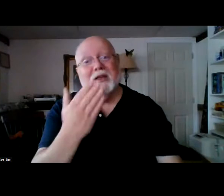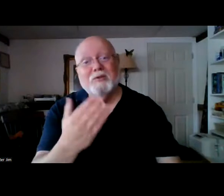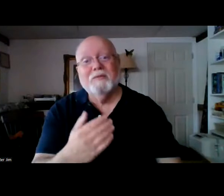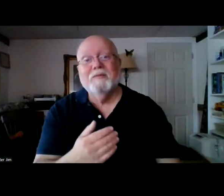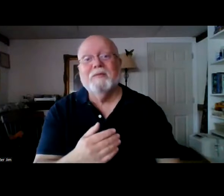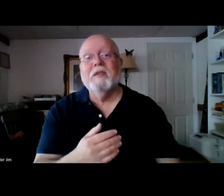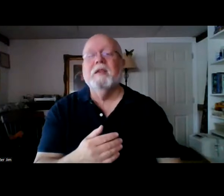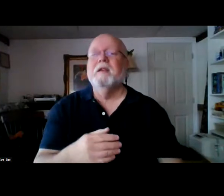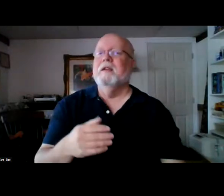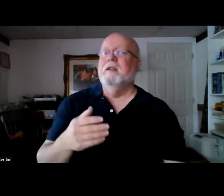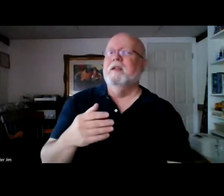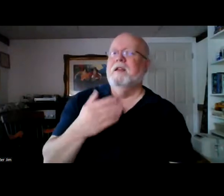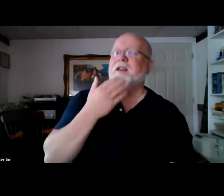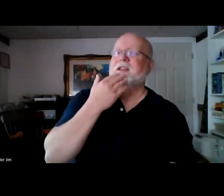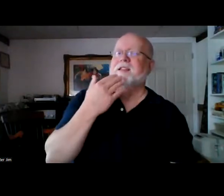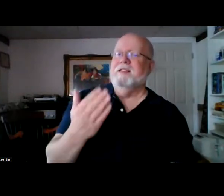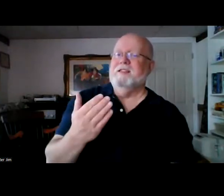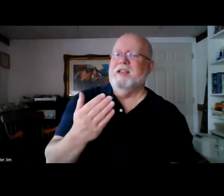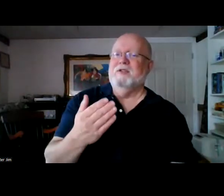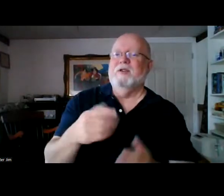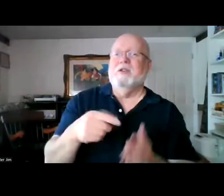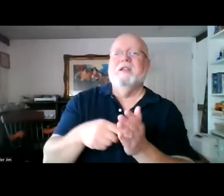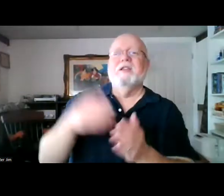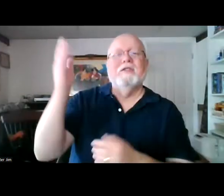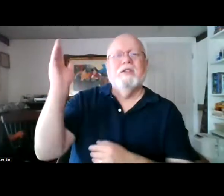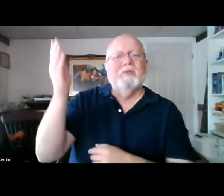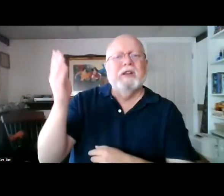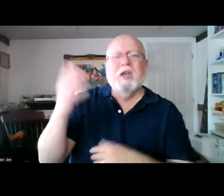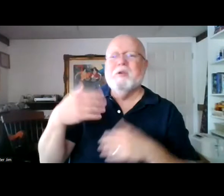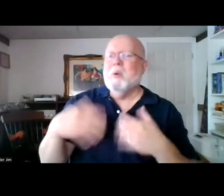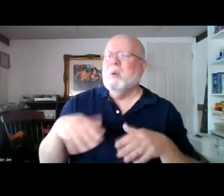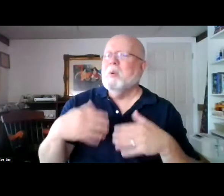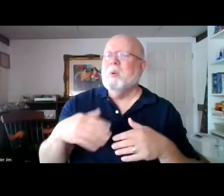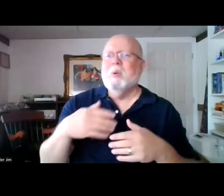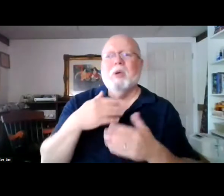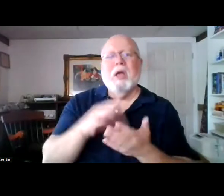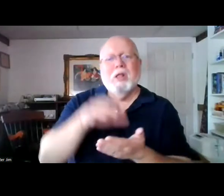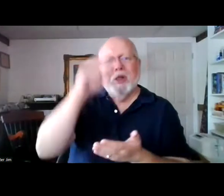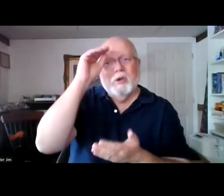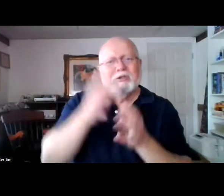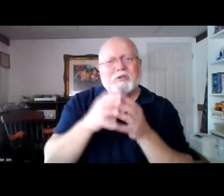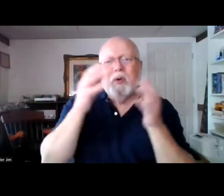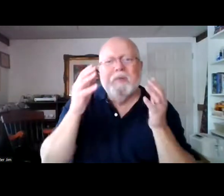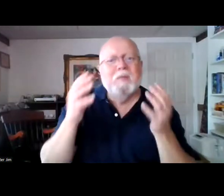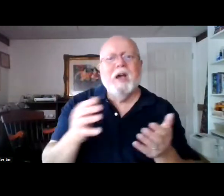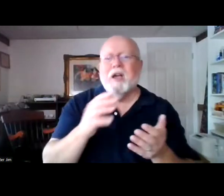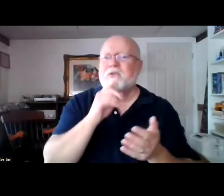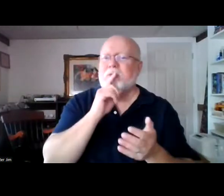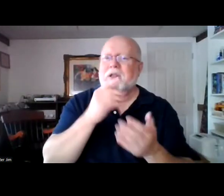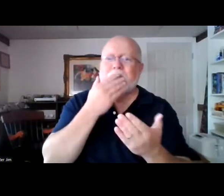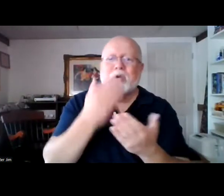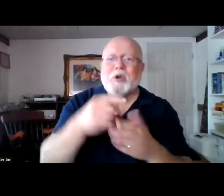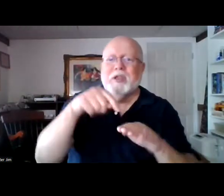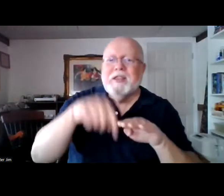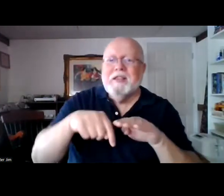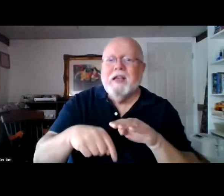Thank you so much, Dr. Hennessy. This presentation has been so informative, so in-depth. We do really appreciate it. There have been some